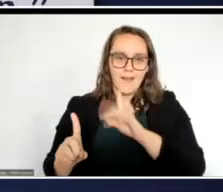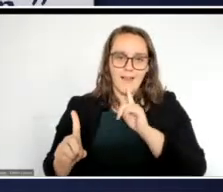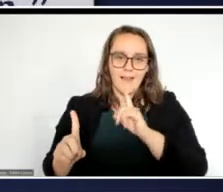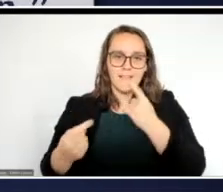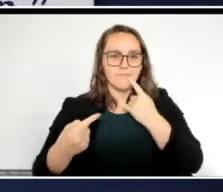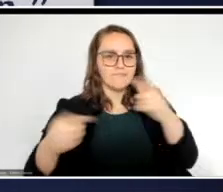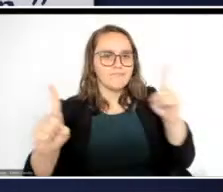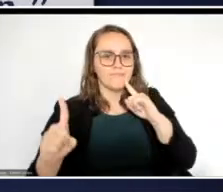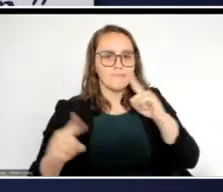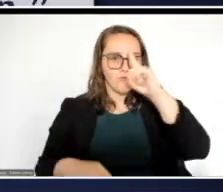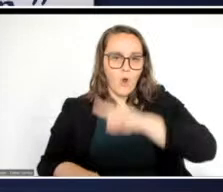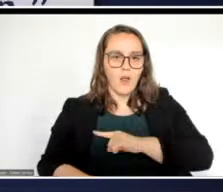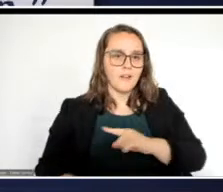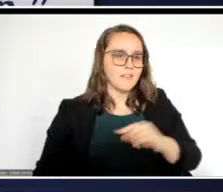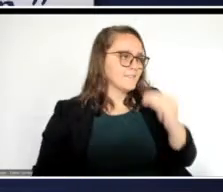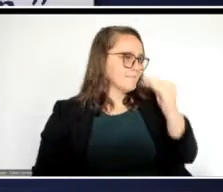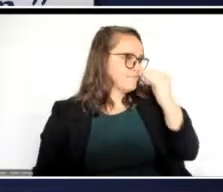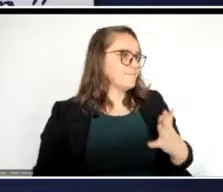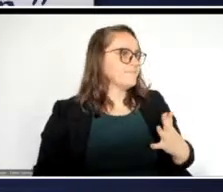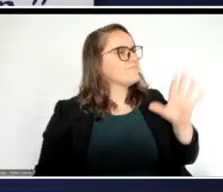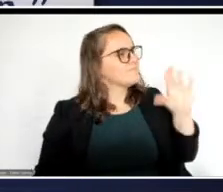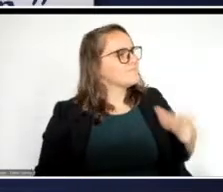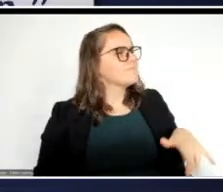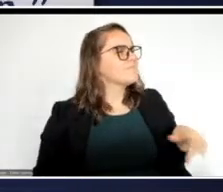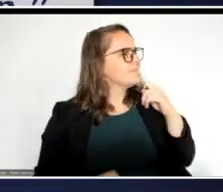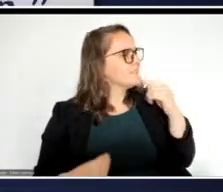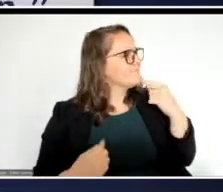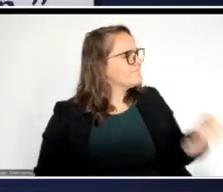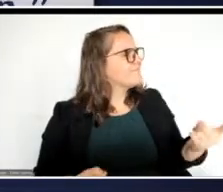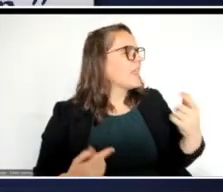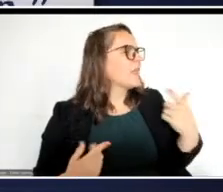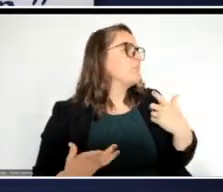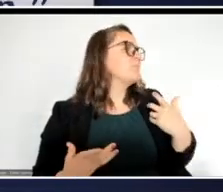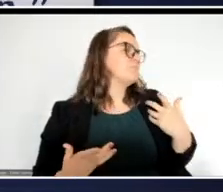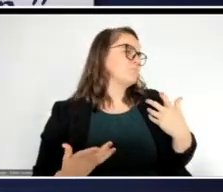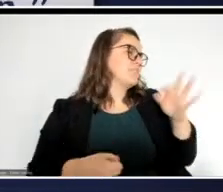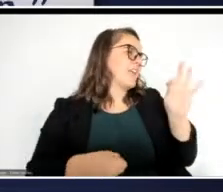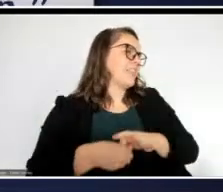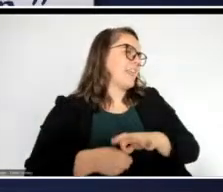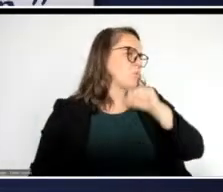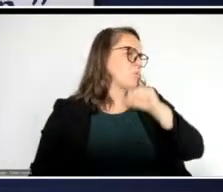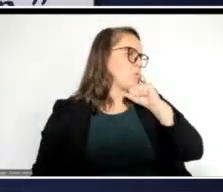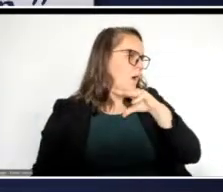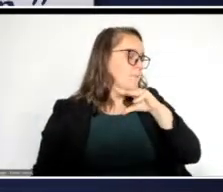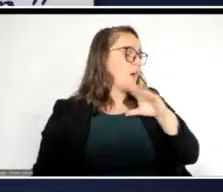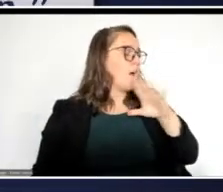them, just say the election was corrupt and leave the rest to me and the